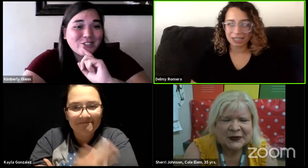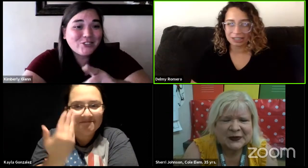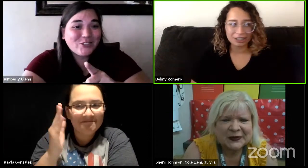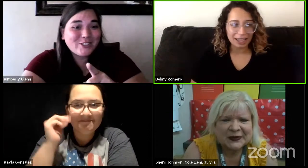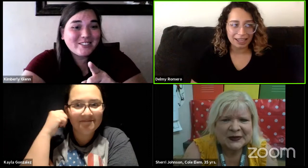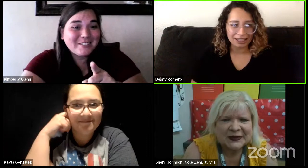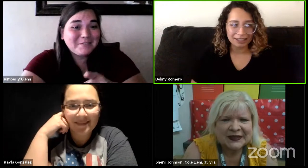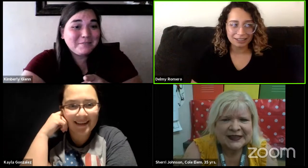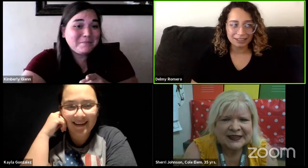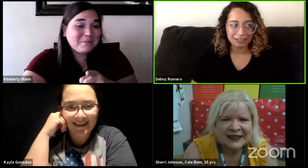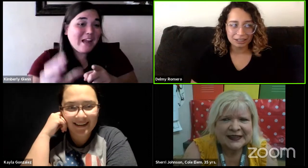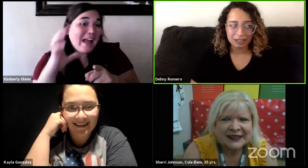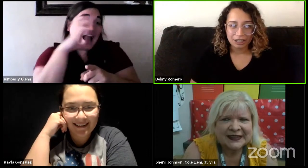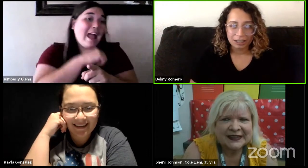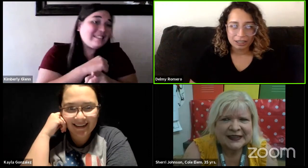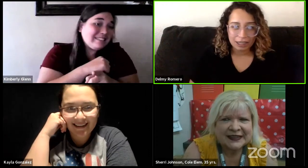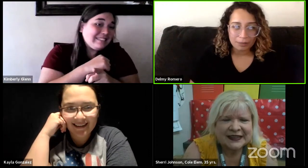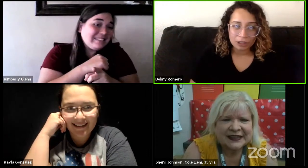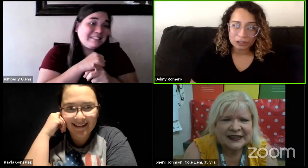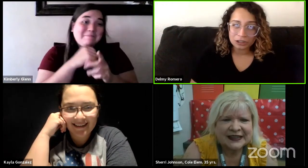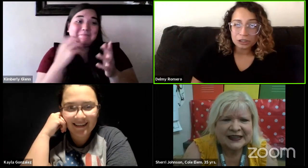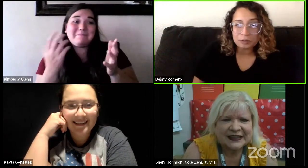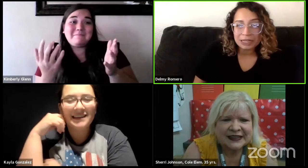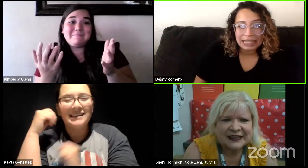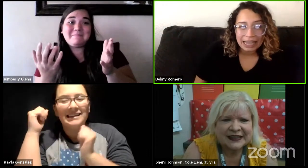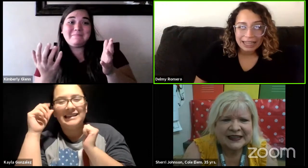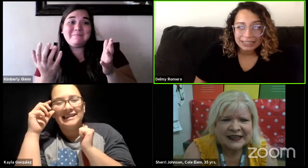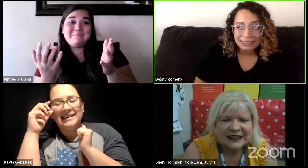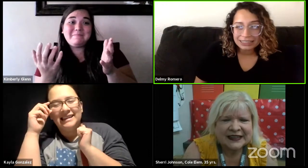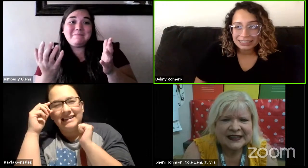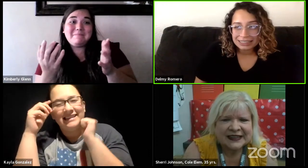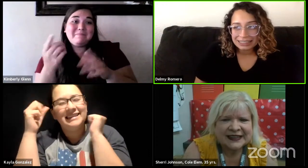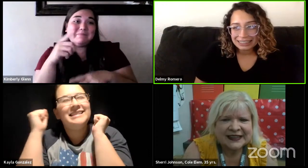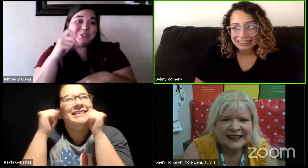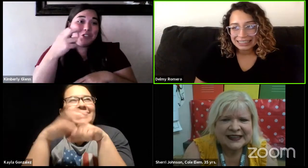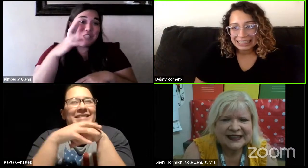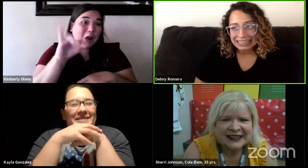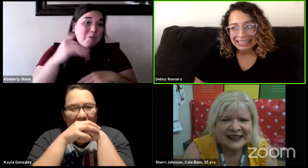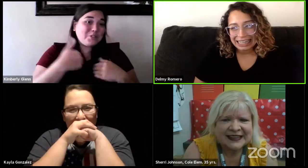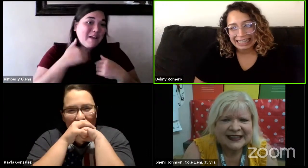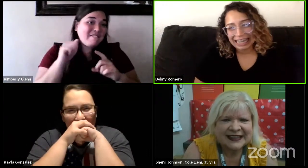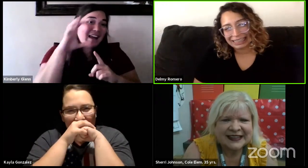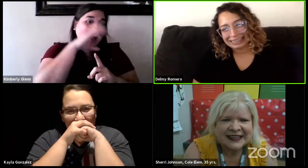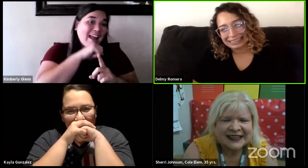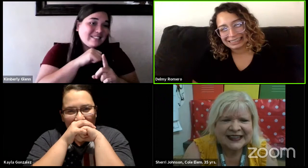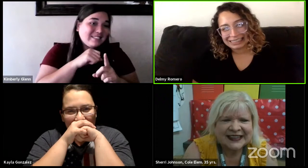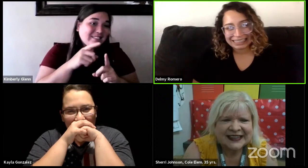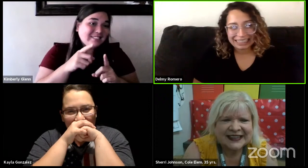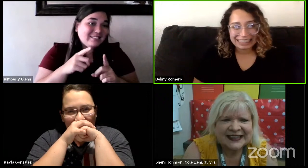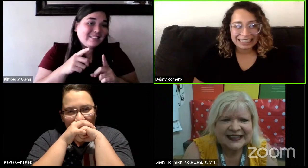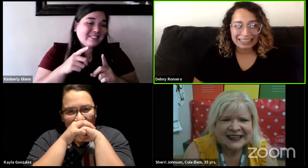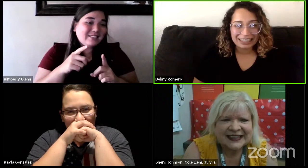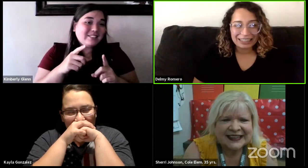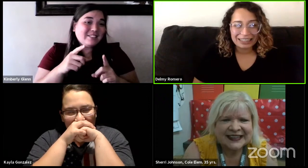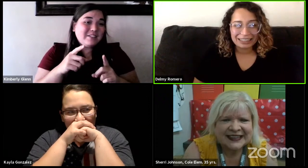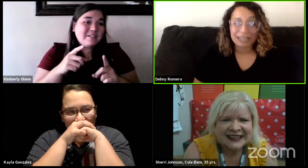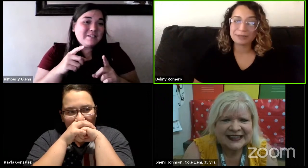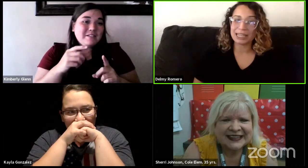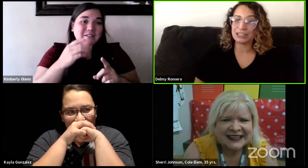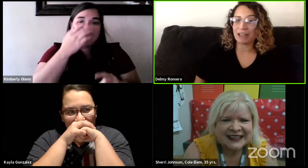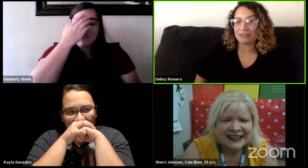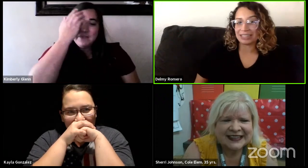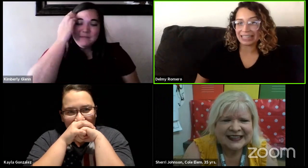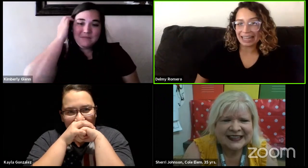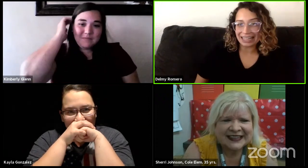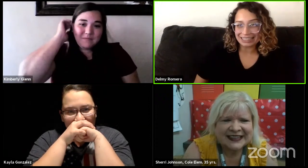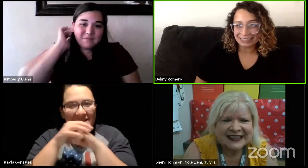Kayla's shaking her head. Kim, are you sure? Do you want to guess? Kim's